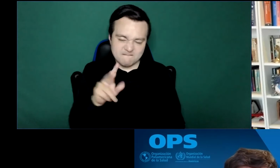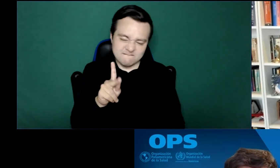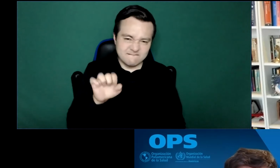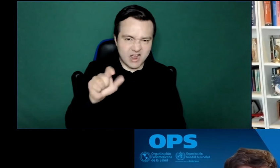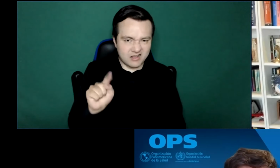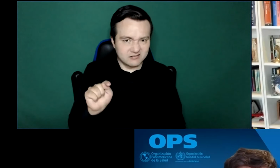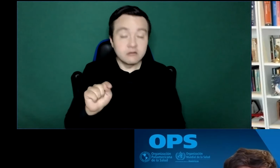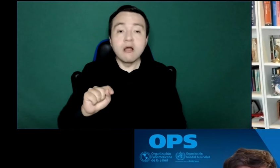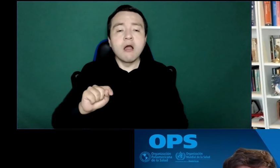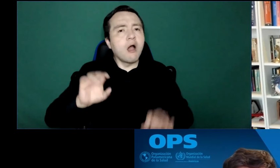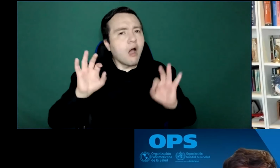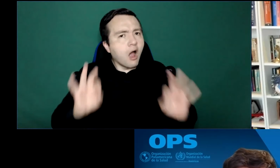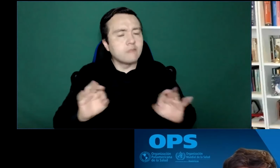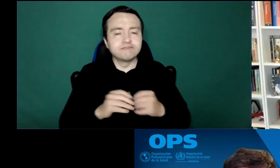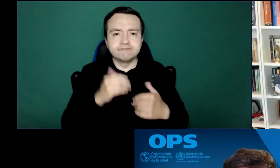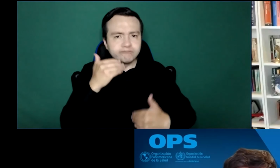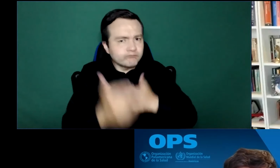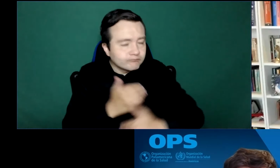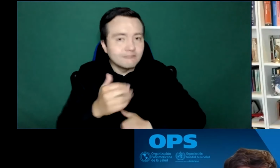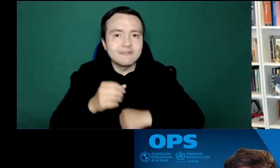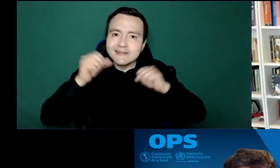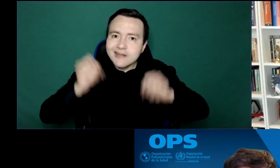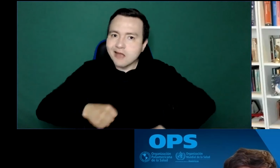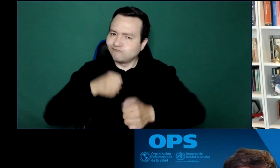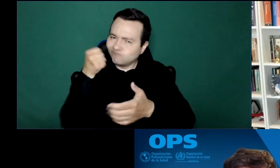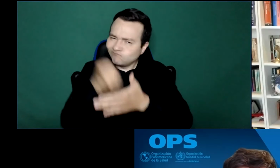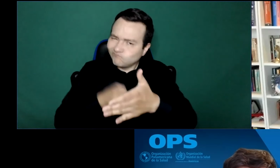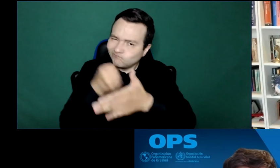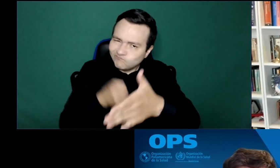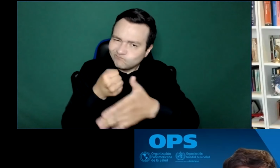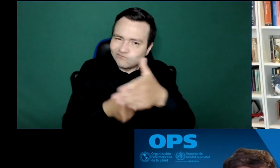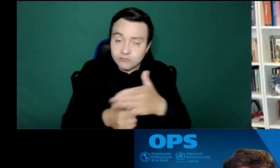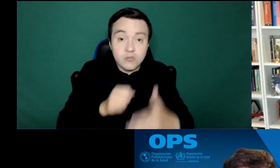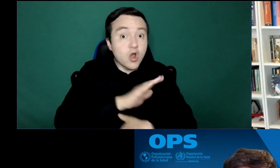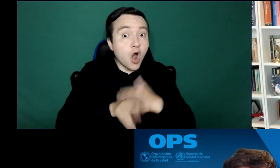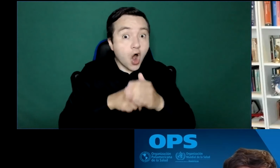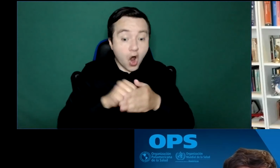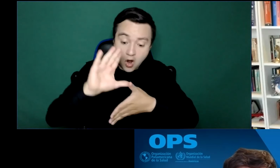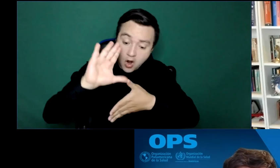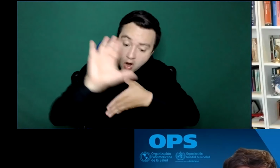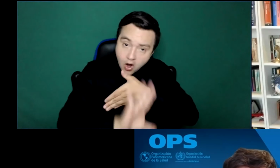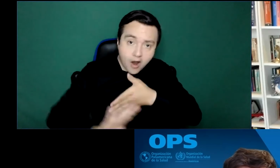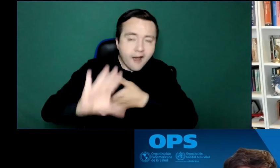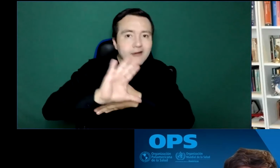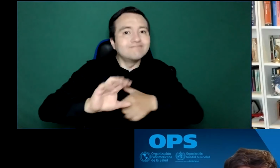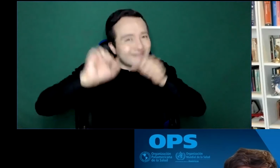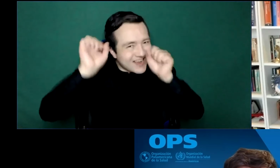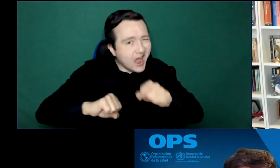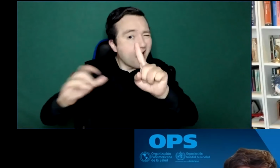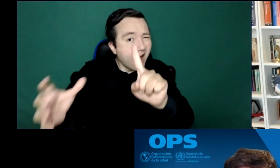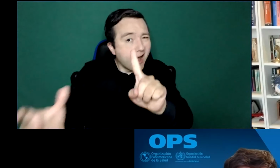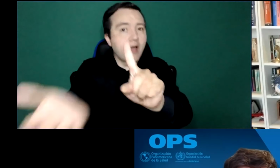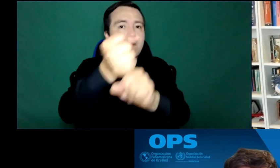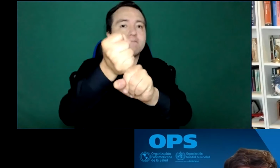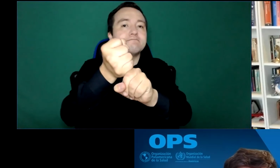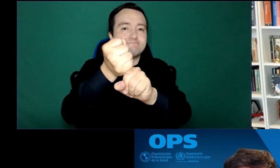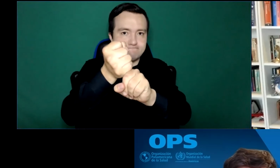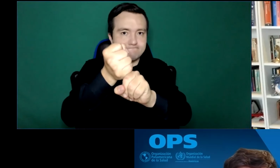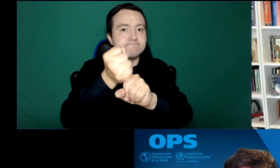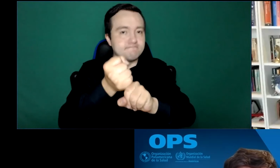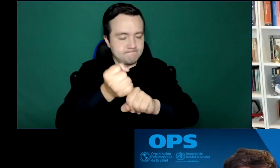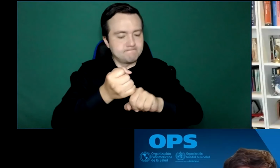same year, attempts to speed up efforts in the region to achieve universal health